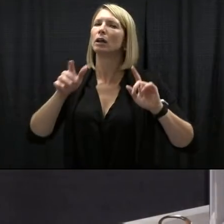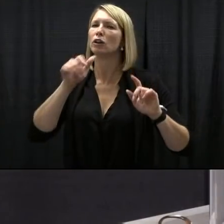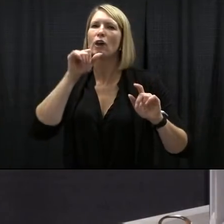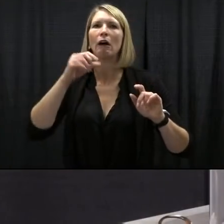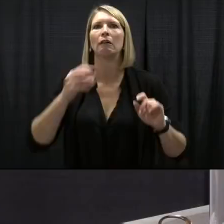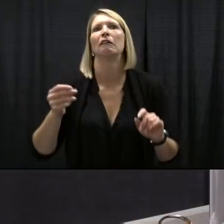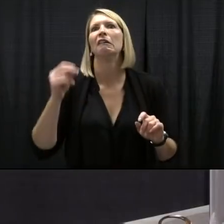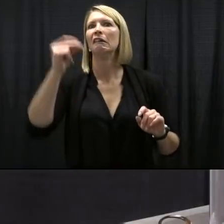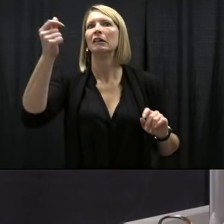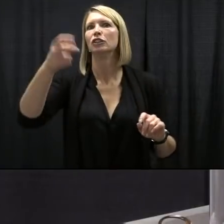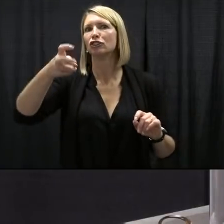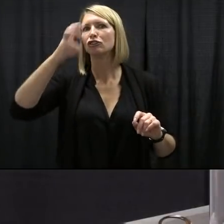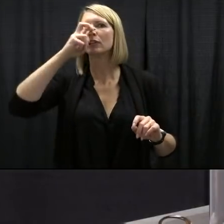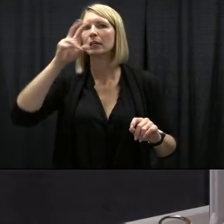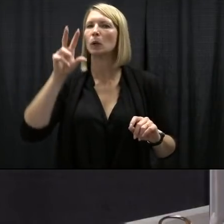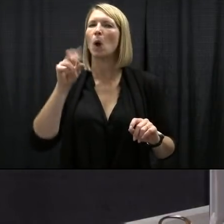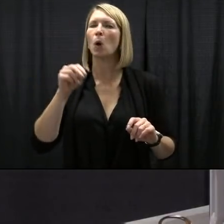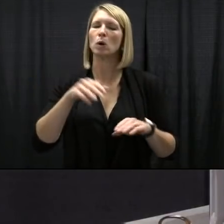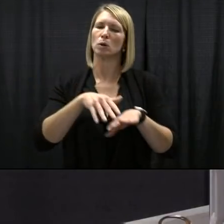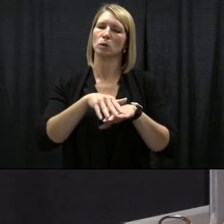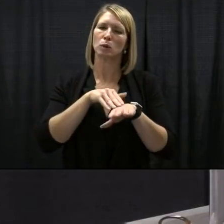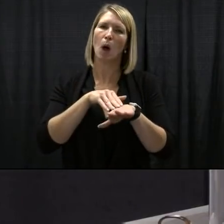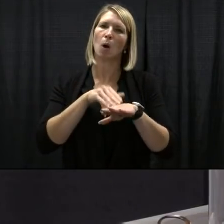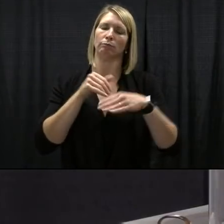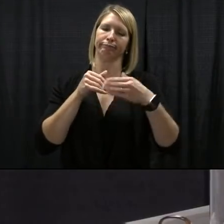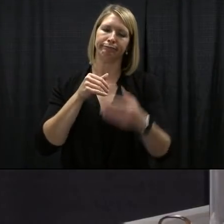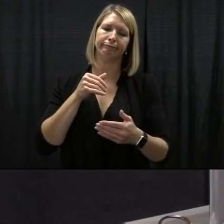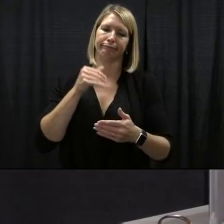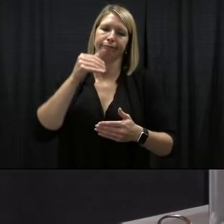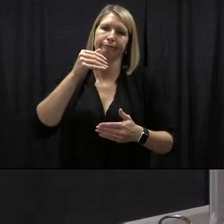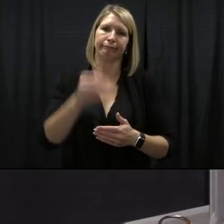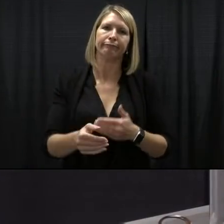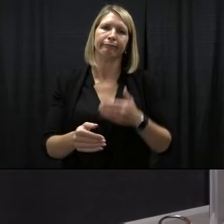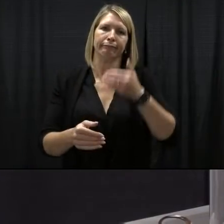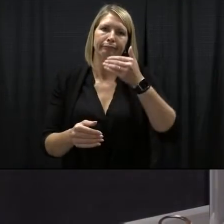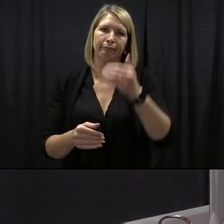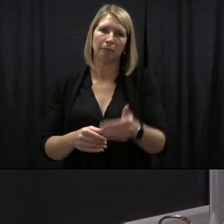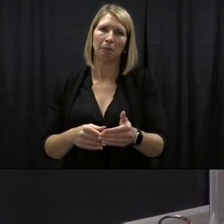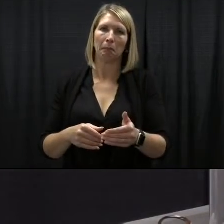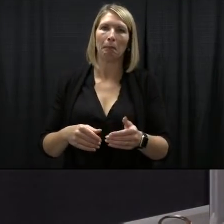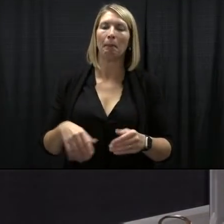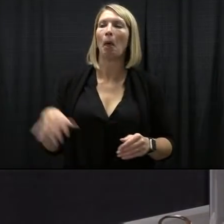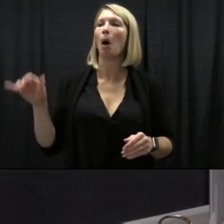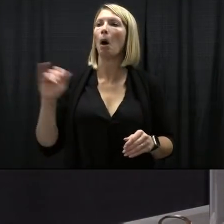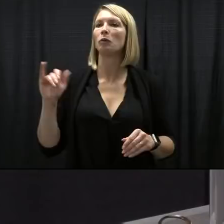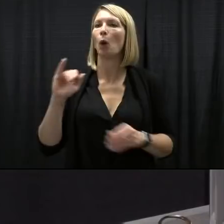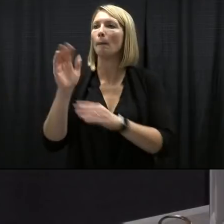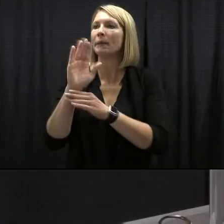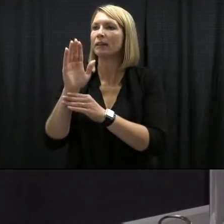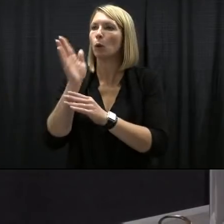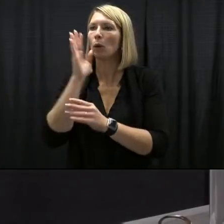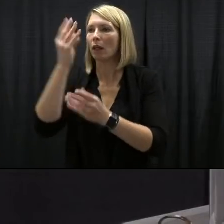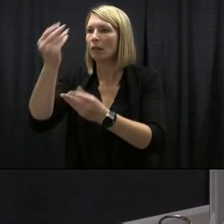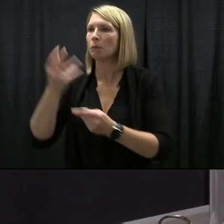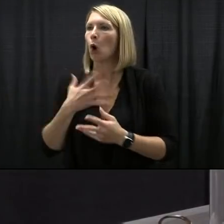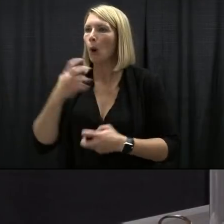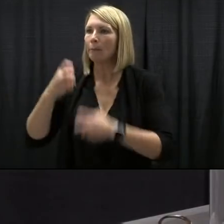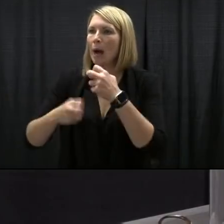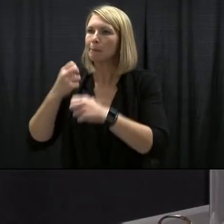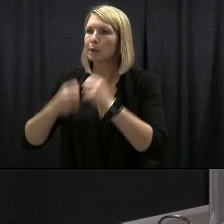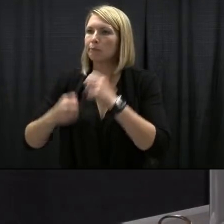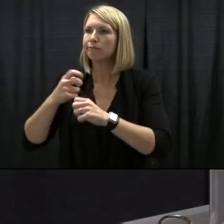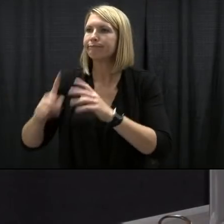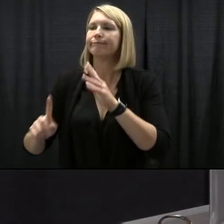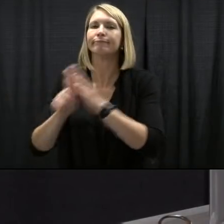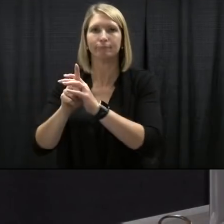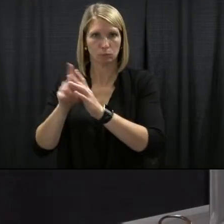provinces. And so we're consulting this week to, with businesses to understand if we have any unique concerns, for example. One thing that